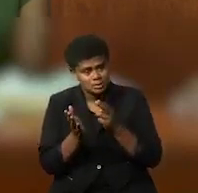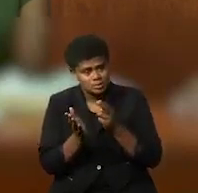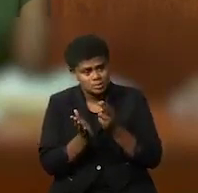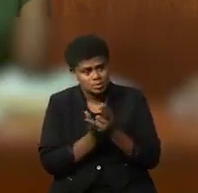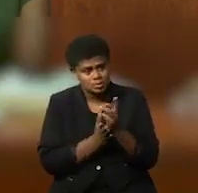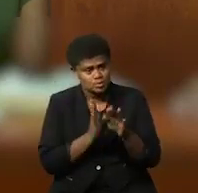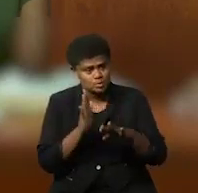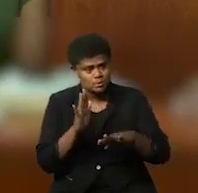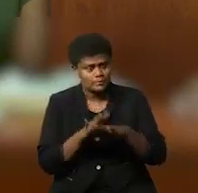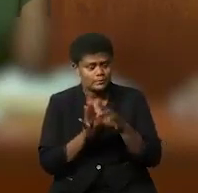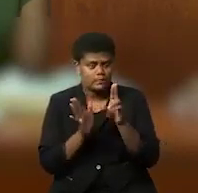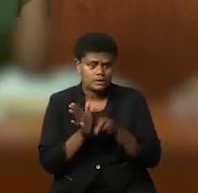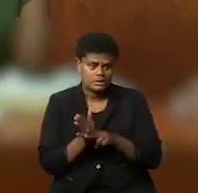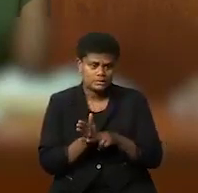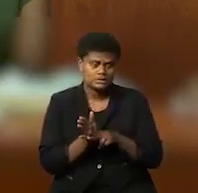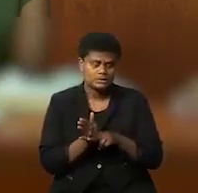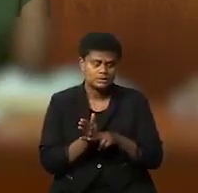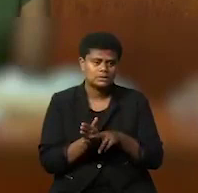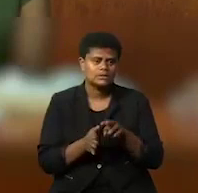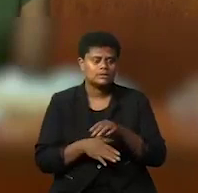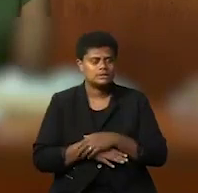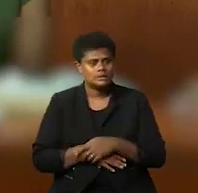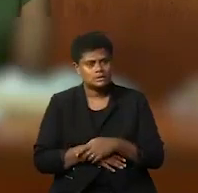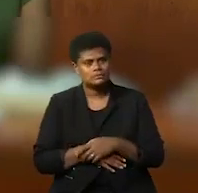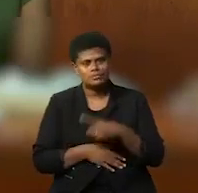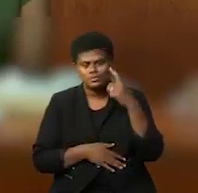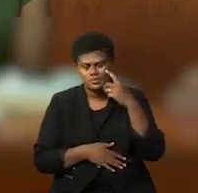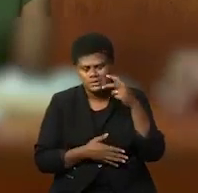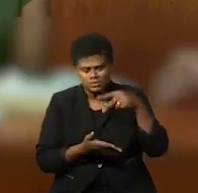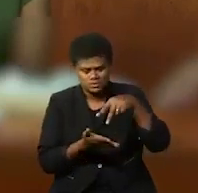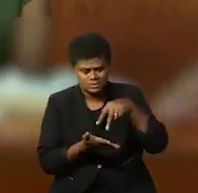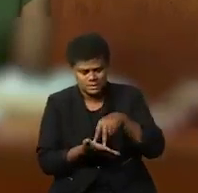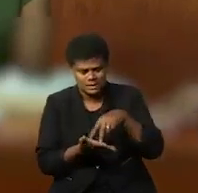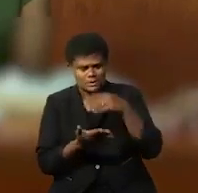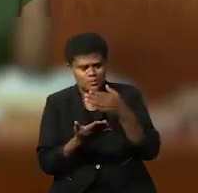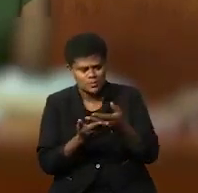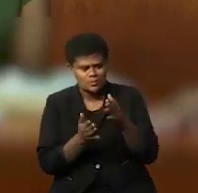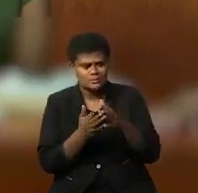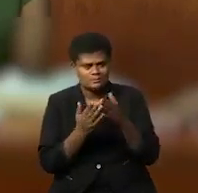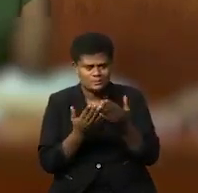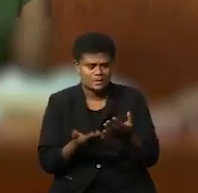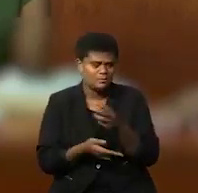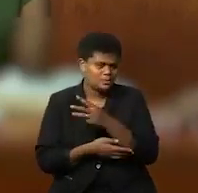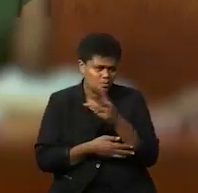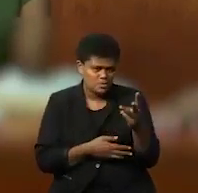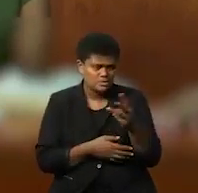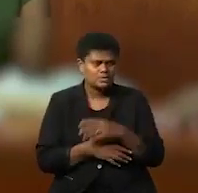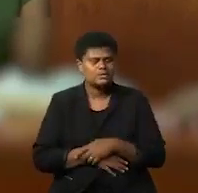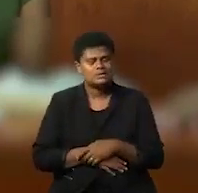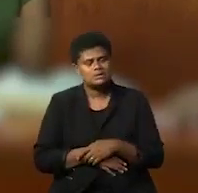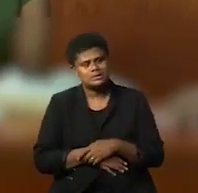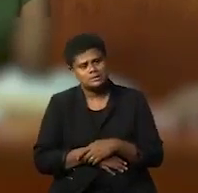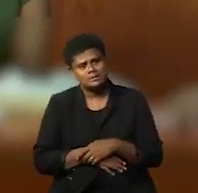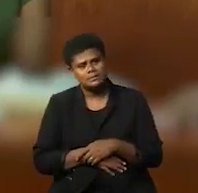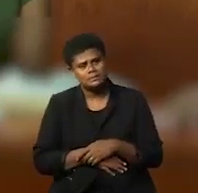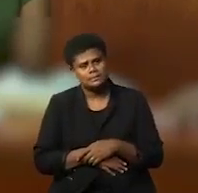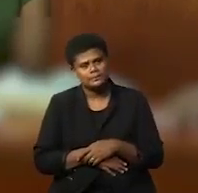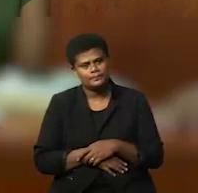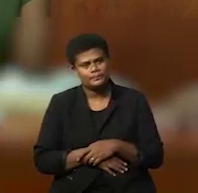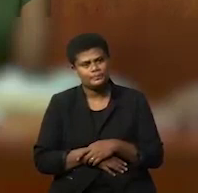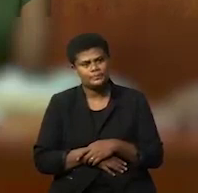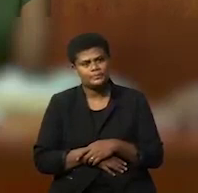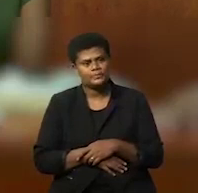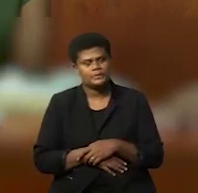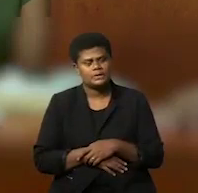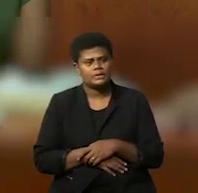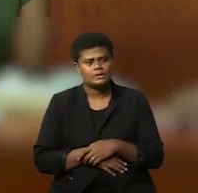truthfulness and the truth that the believers are trying to stand on from the scripture. Mm-hmm. And the only way and the only time that we